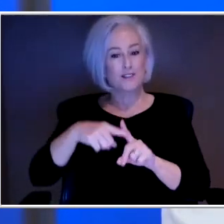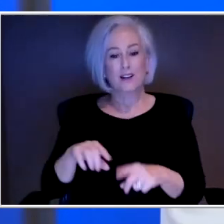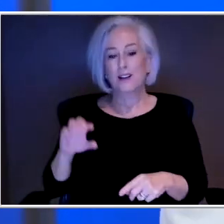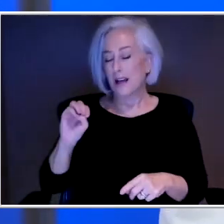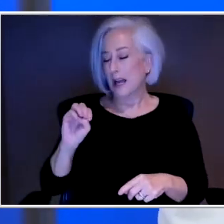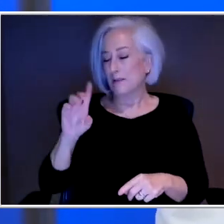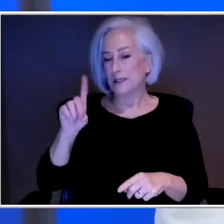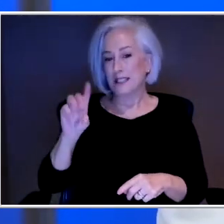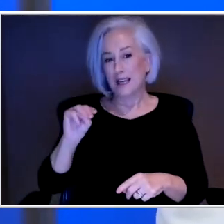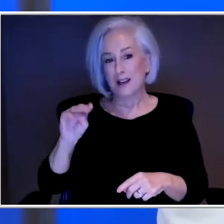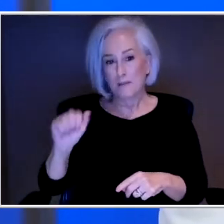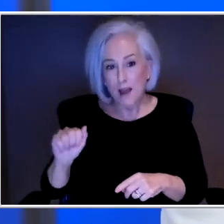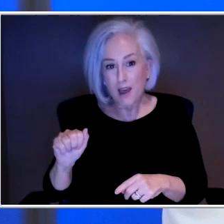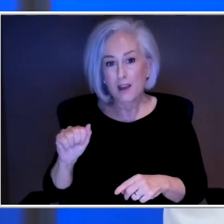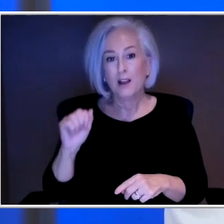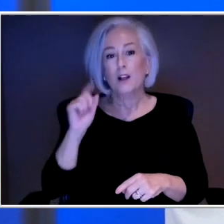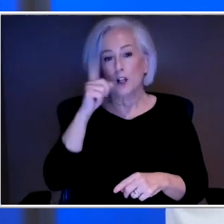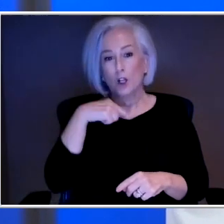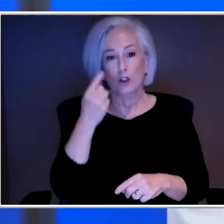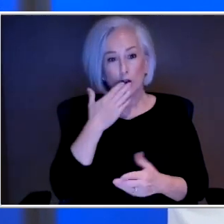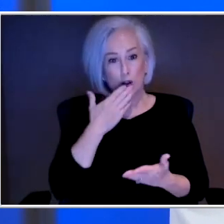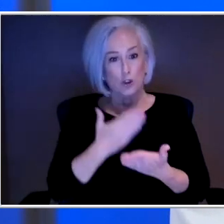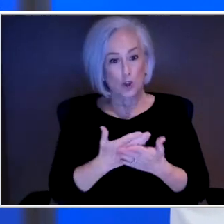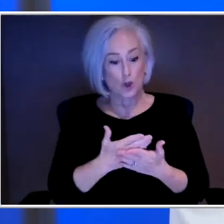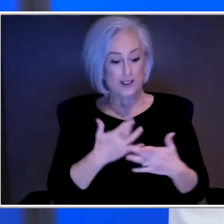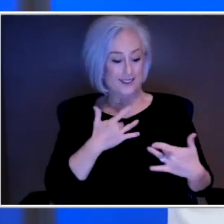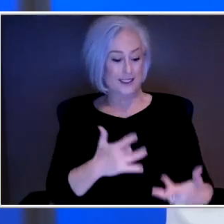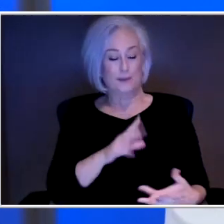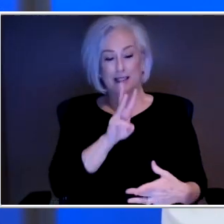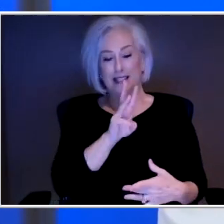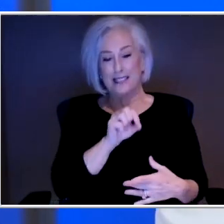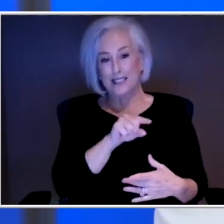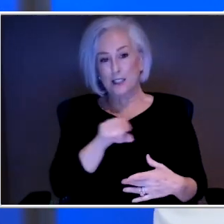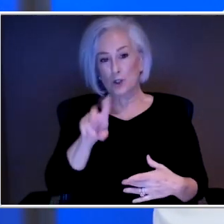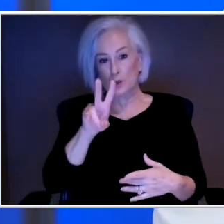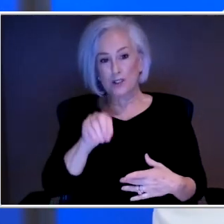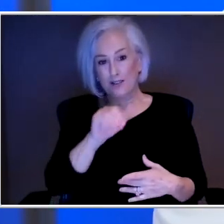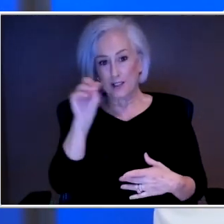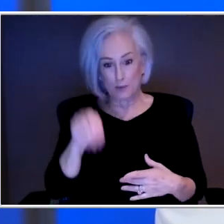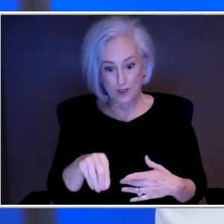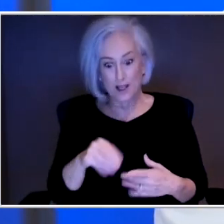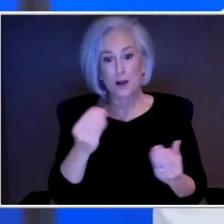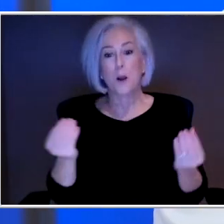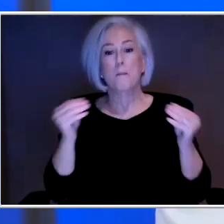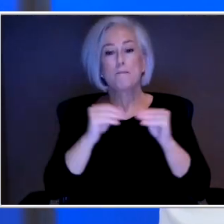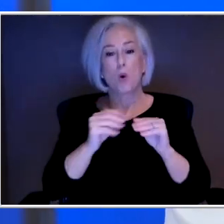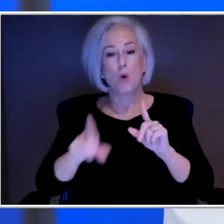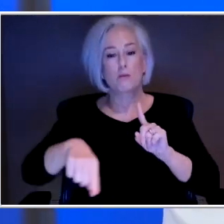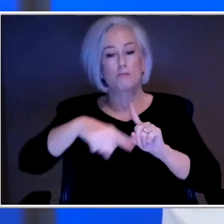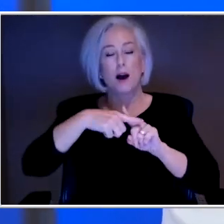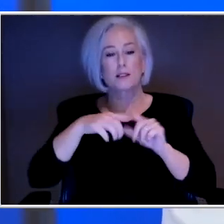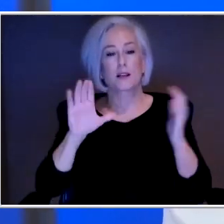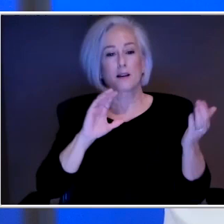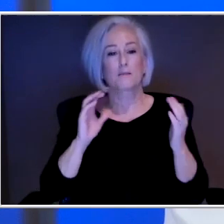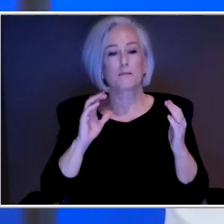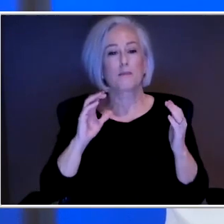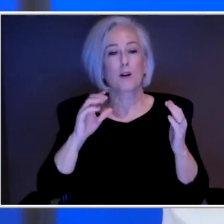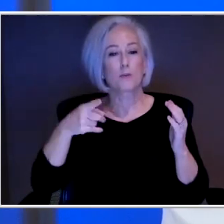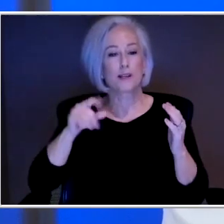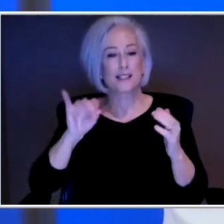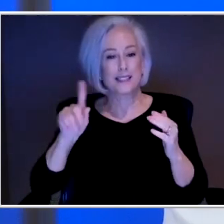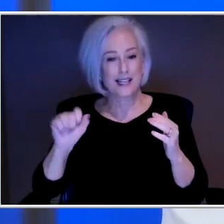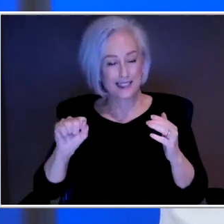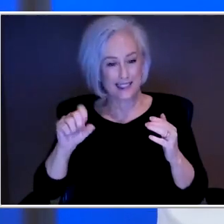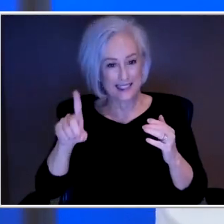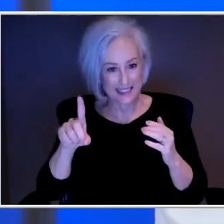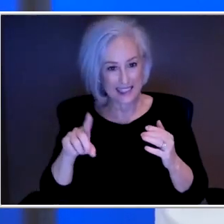50, 60, 70% more effective than our best treatment for PTSD. And kind of the beauty of that is that PTSD doesn't really get better with medications.